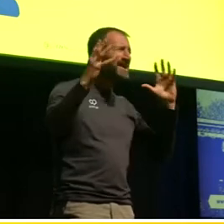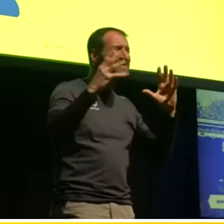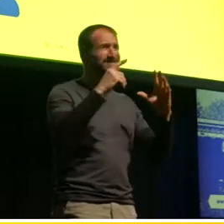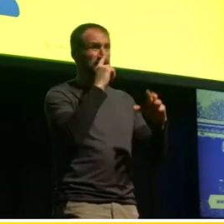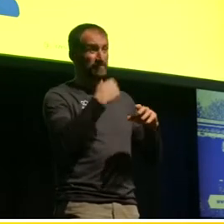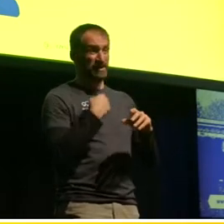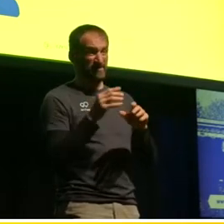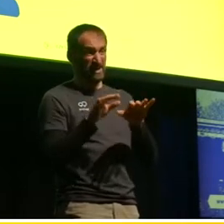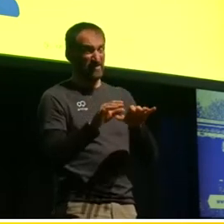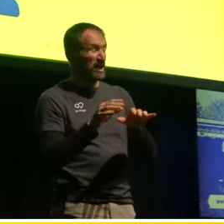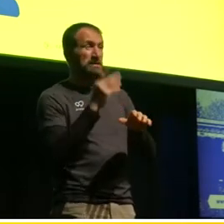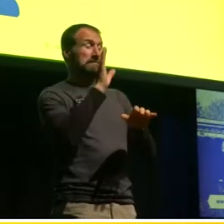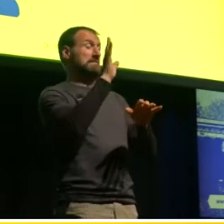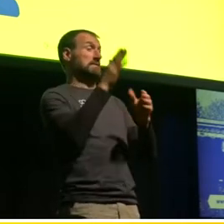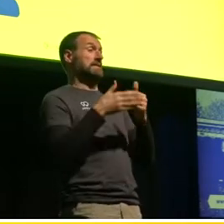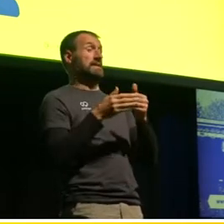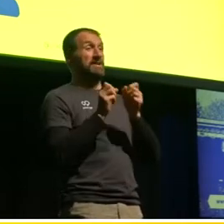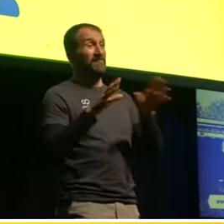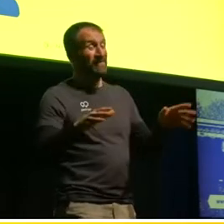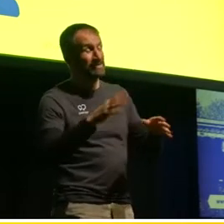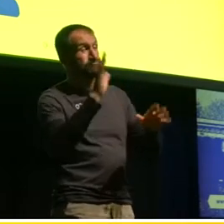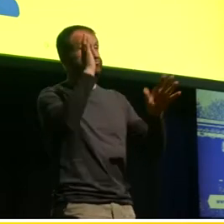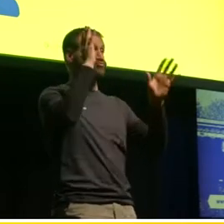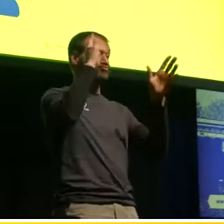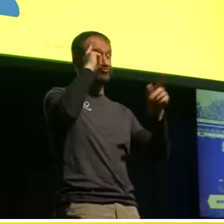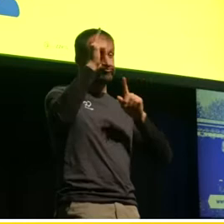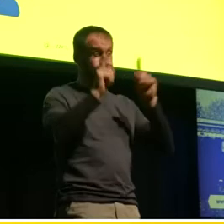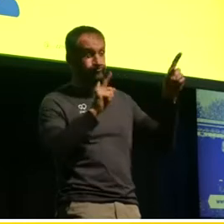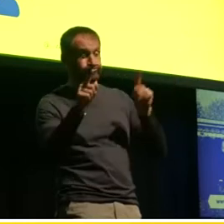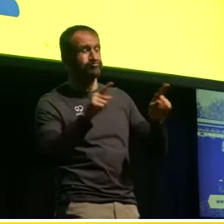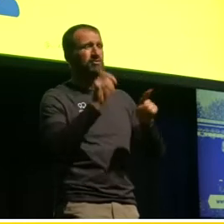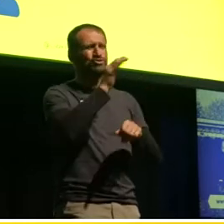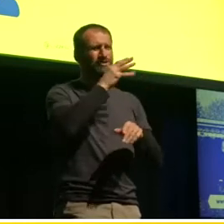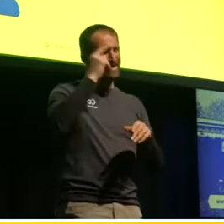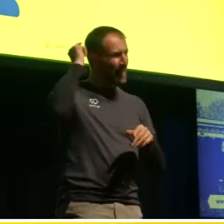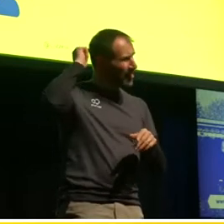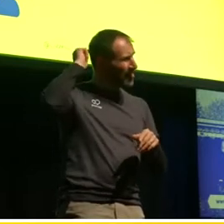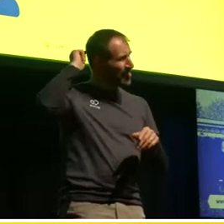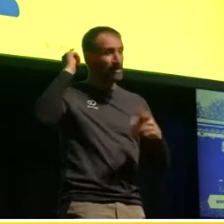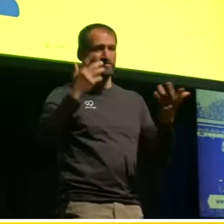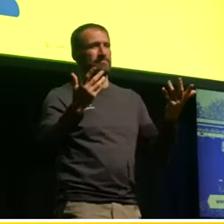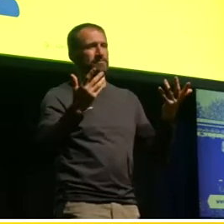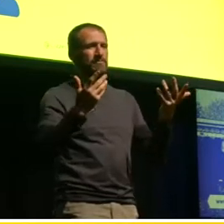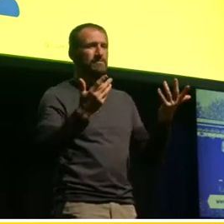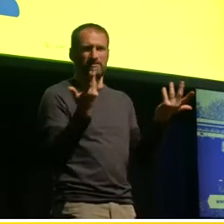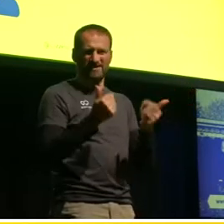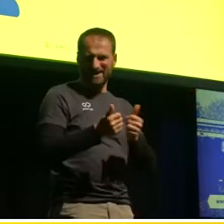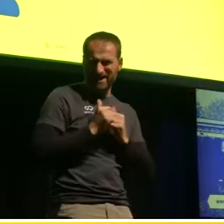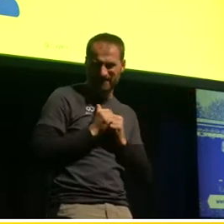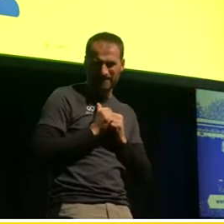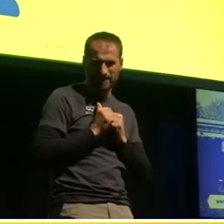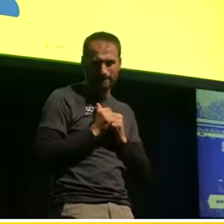we do something, we have to care about a lot of things. So what's helping?